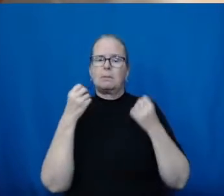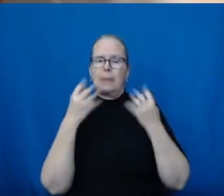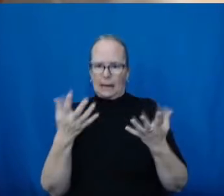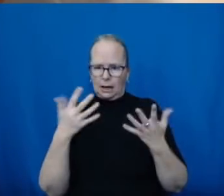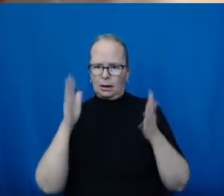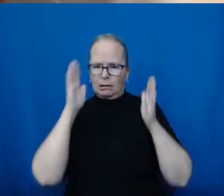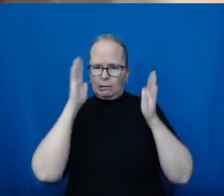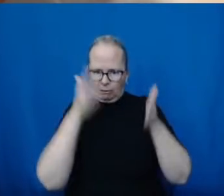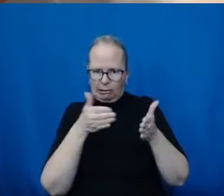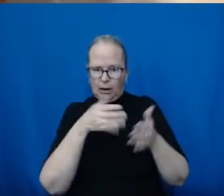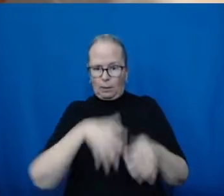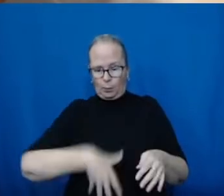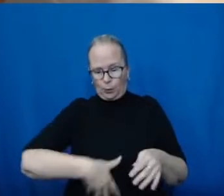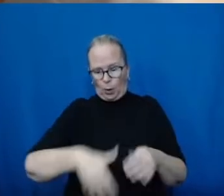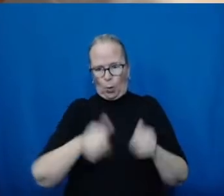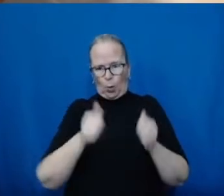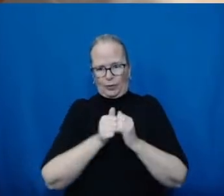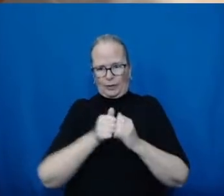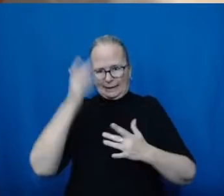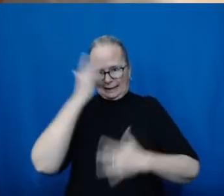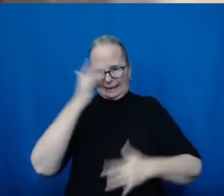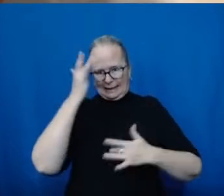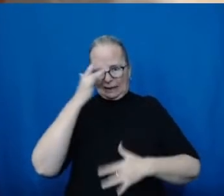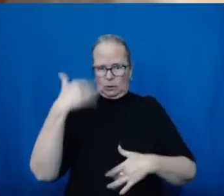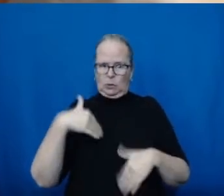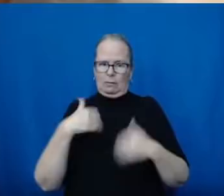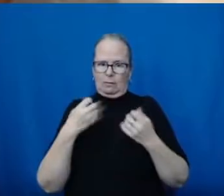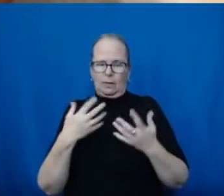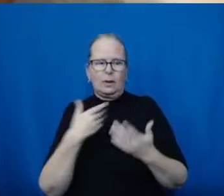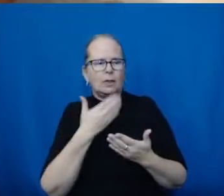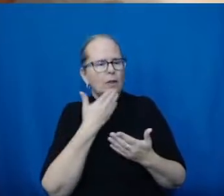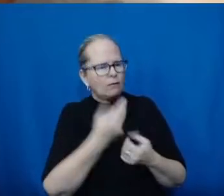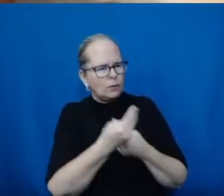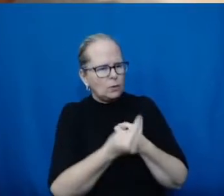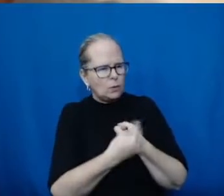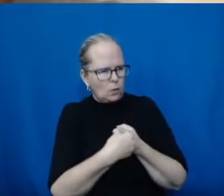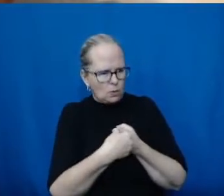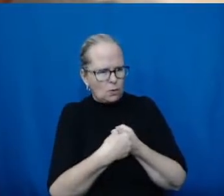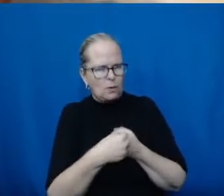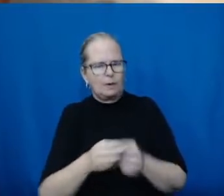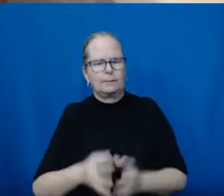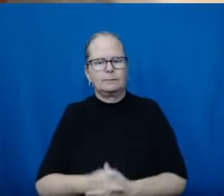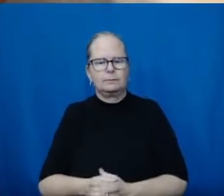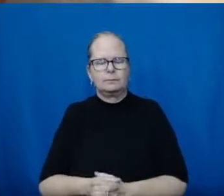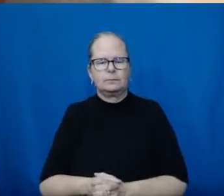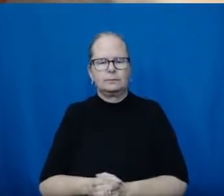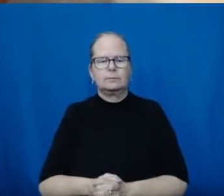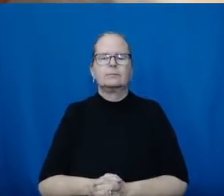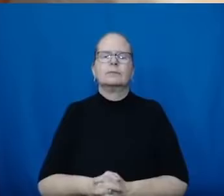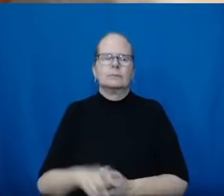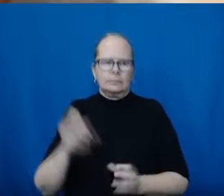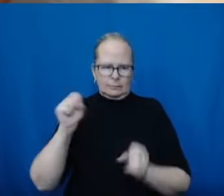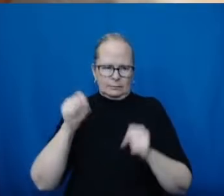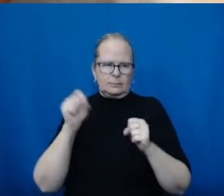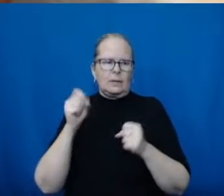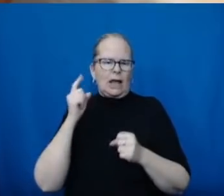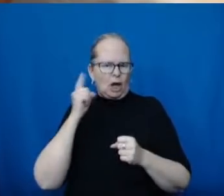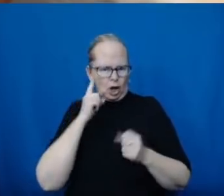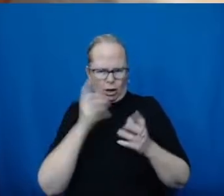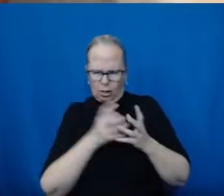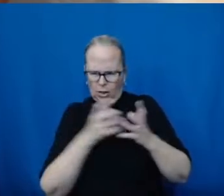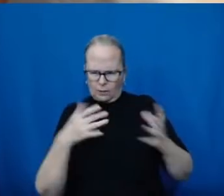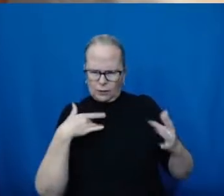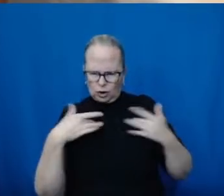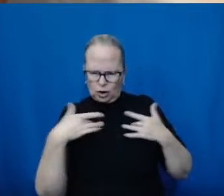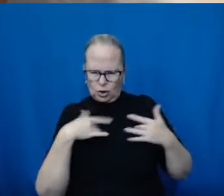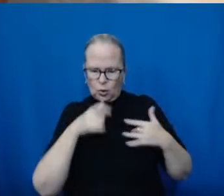I've heard a lot of concerns around folks who are pregnant or contemplating becoming pregnant around whether or